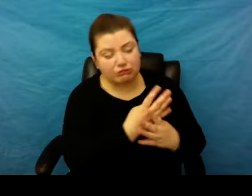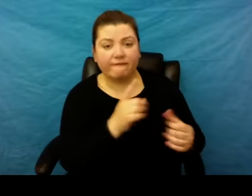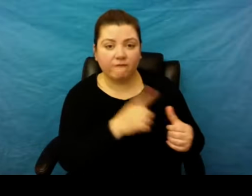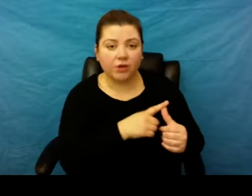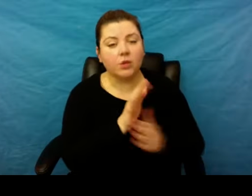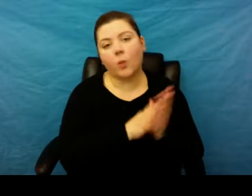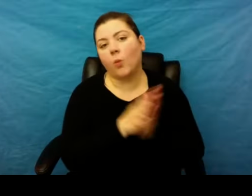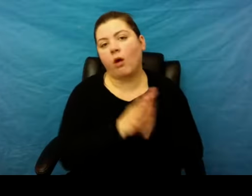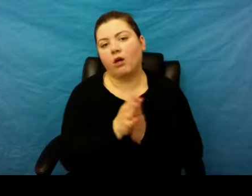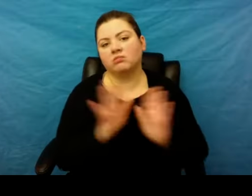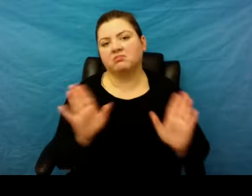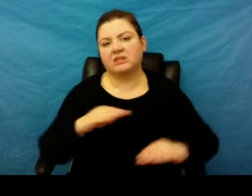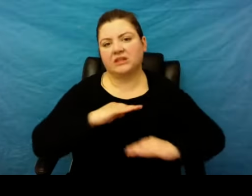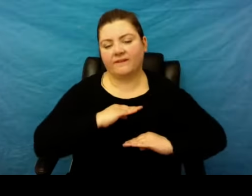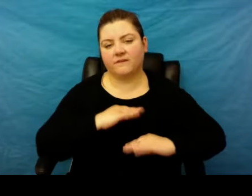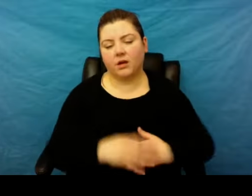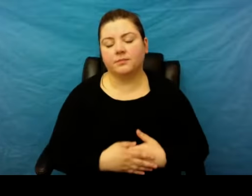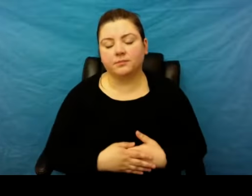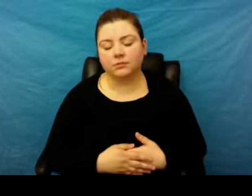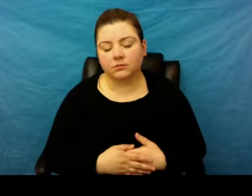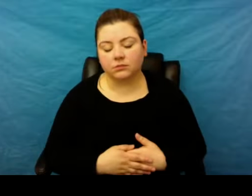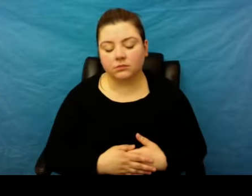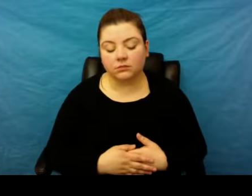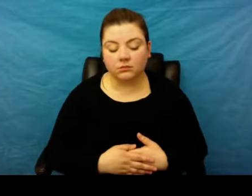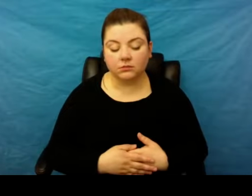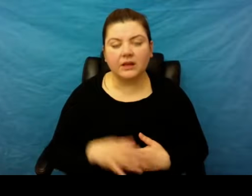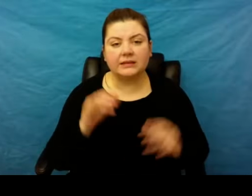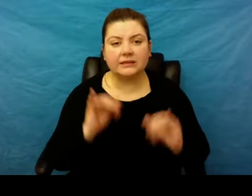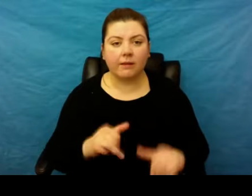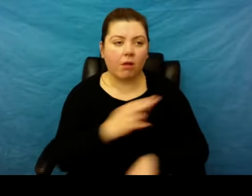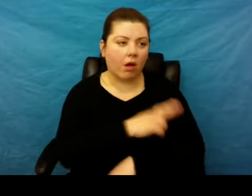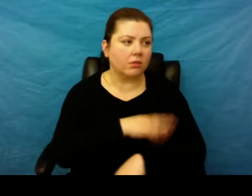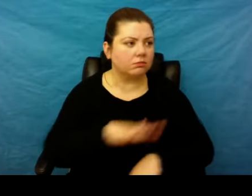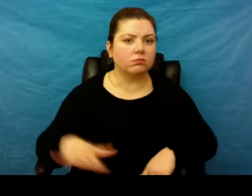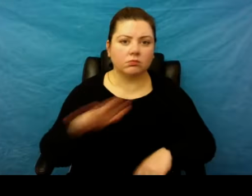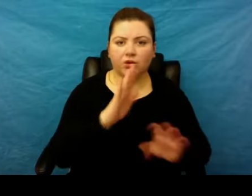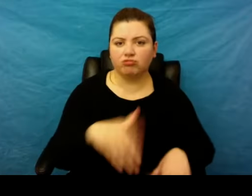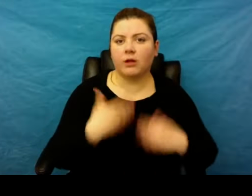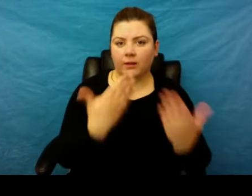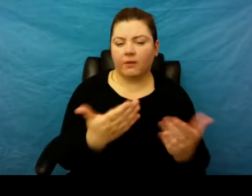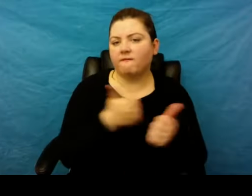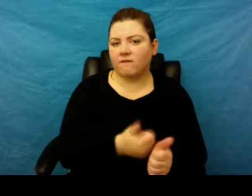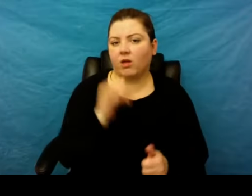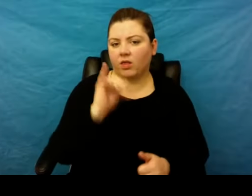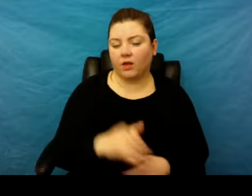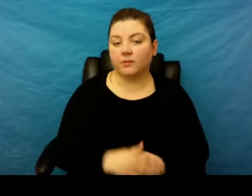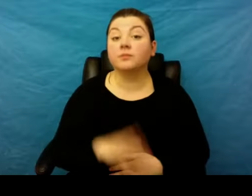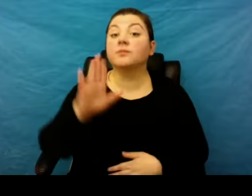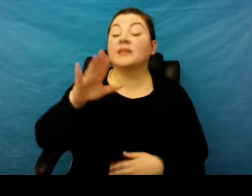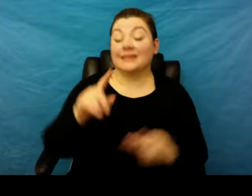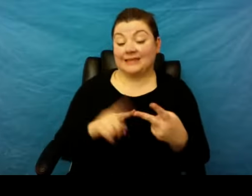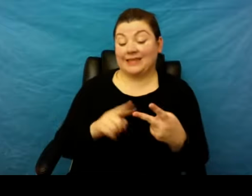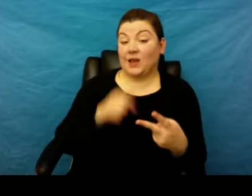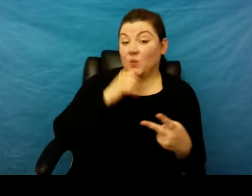have to wear a routine mask, and I think those recommendations from hospital systems are completely appropriate. And our Christy, who's